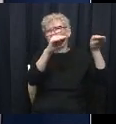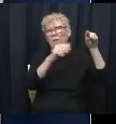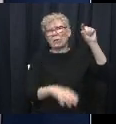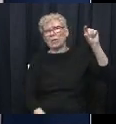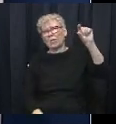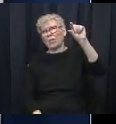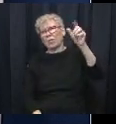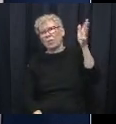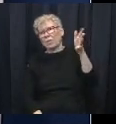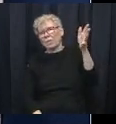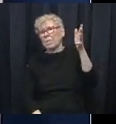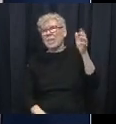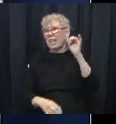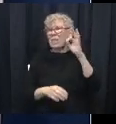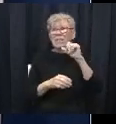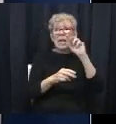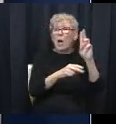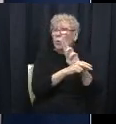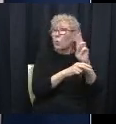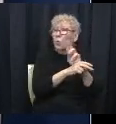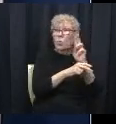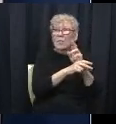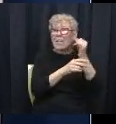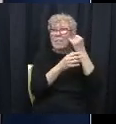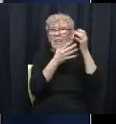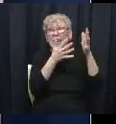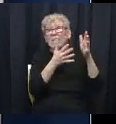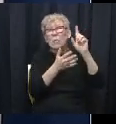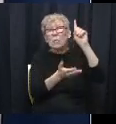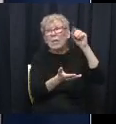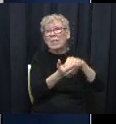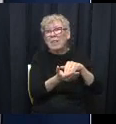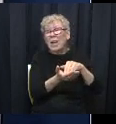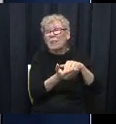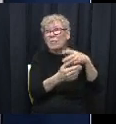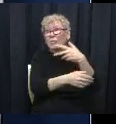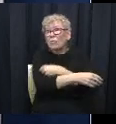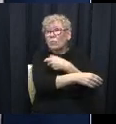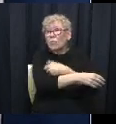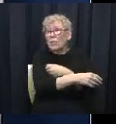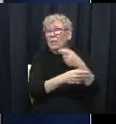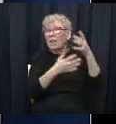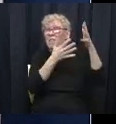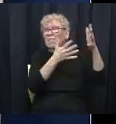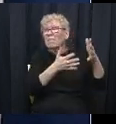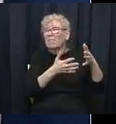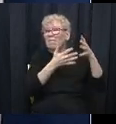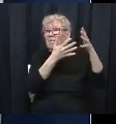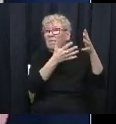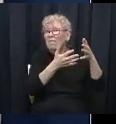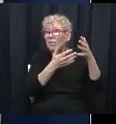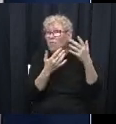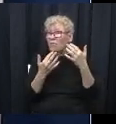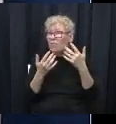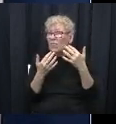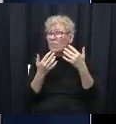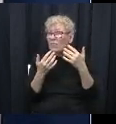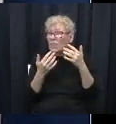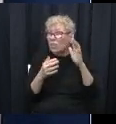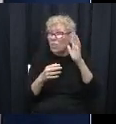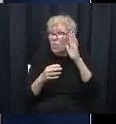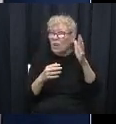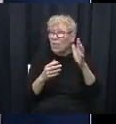here? Yeah, we would seek to reassign those vaccines to another partner, usually in that